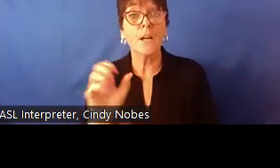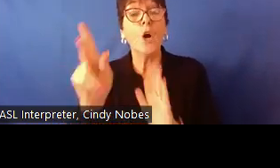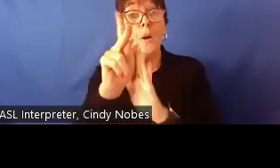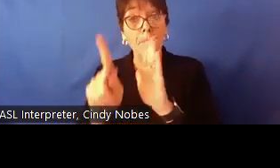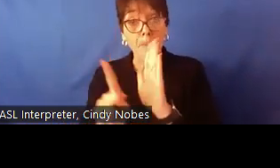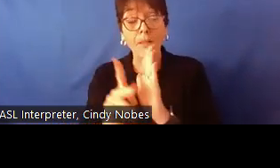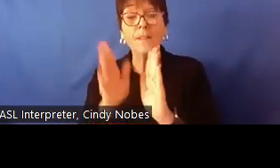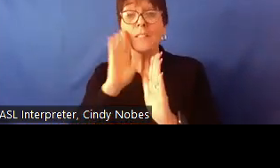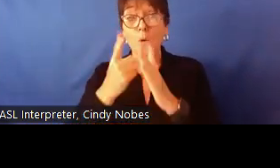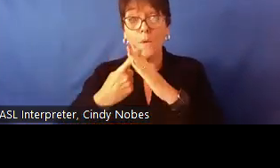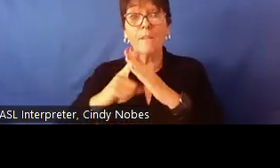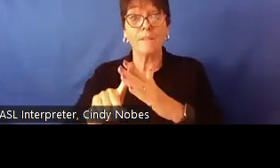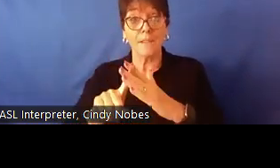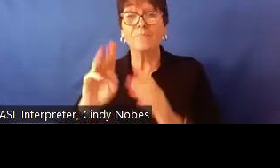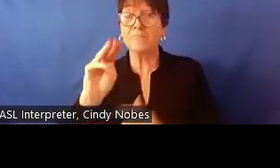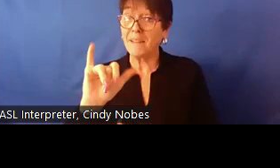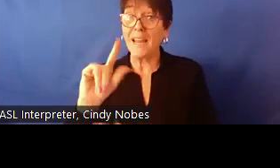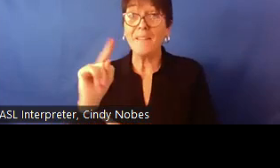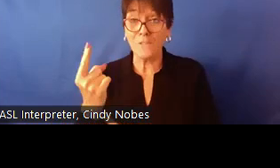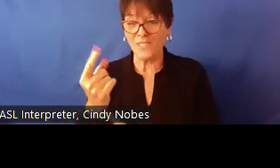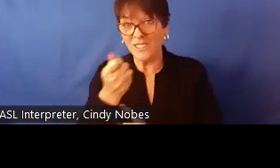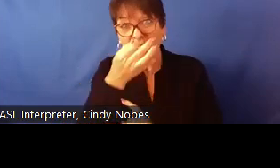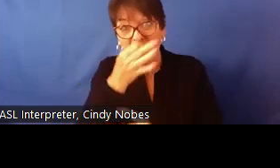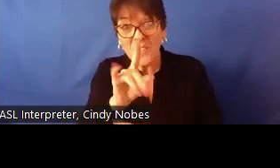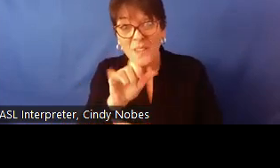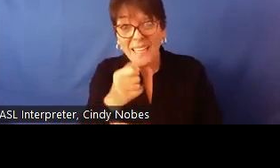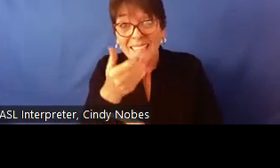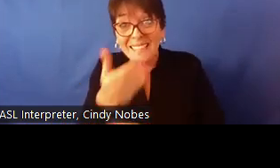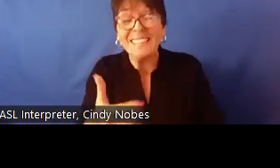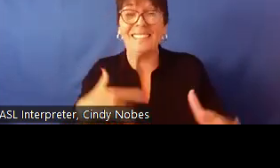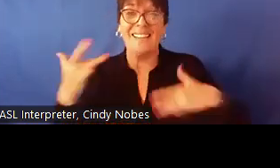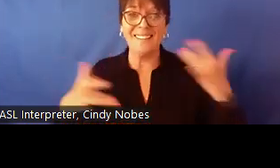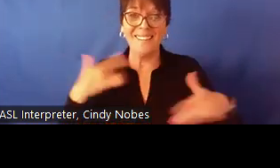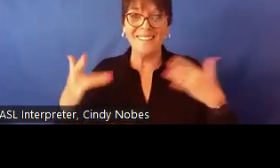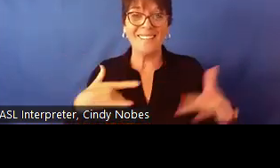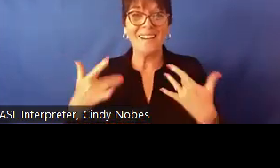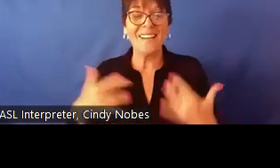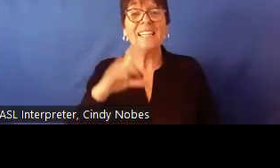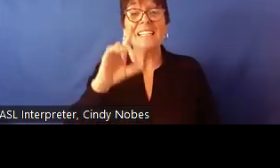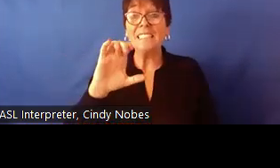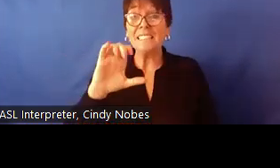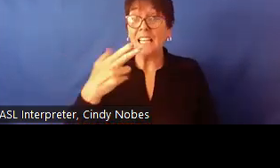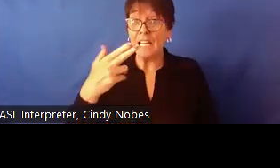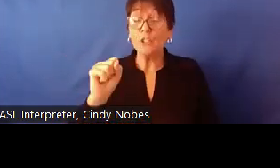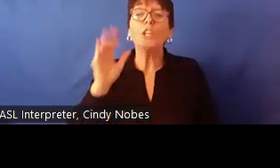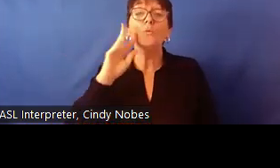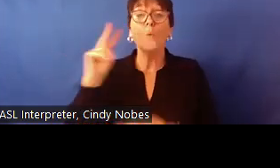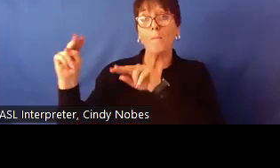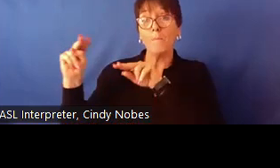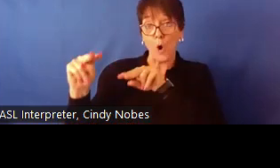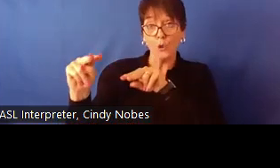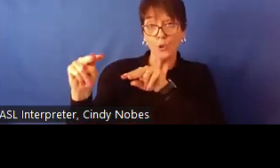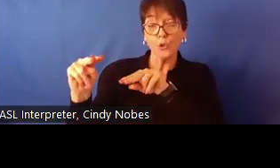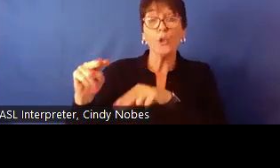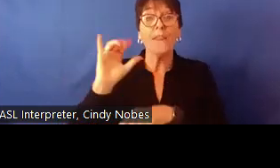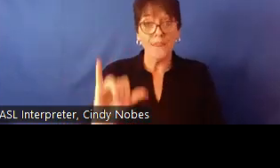be effective and effectuated May 1st, which is in a couple days, so very exciting. And DHCS will be monitoring